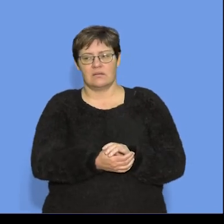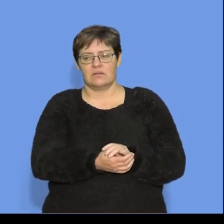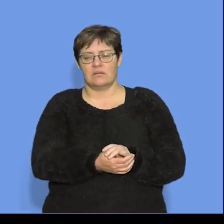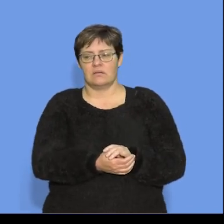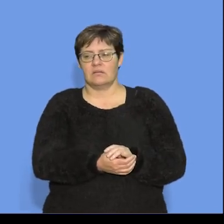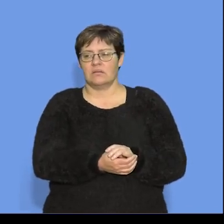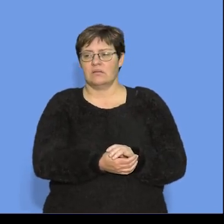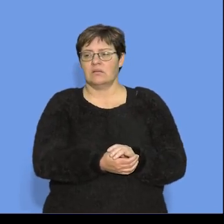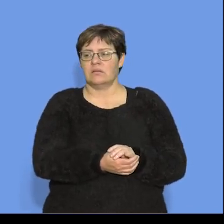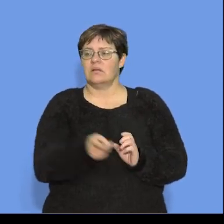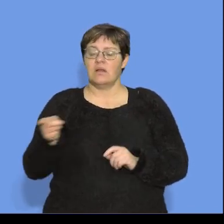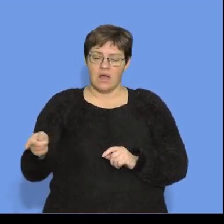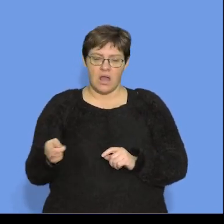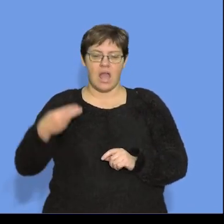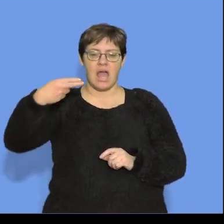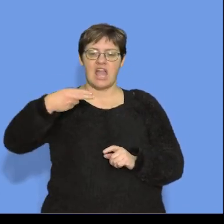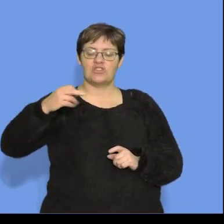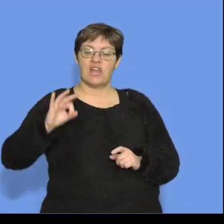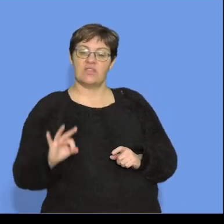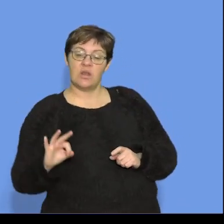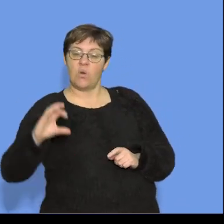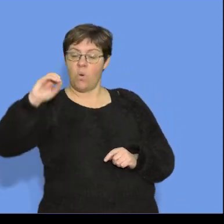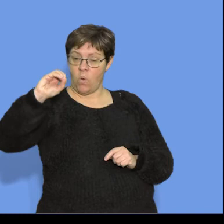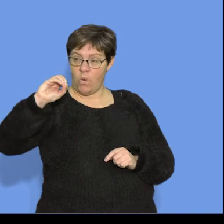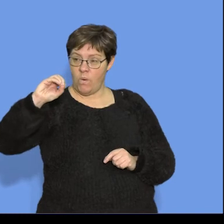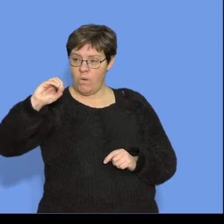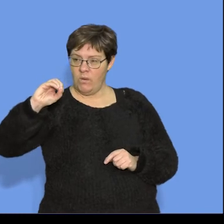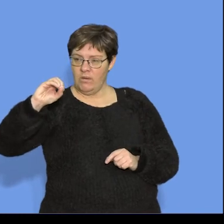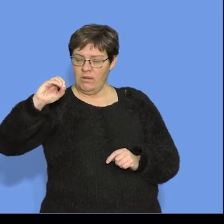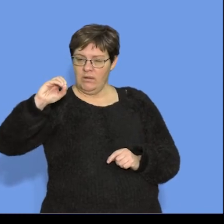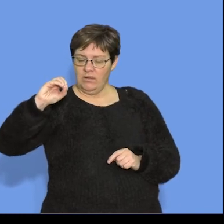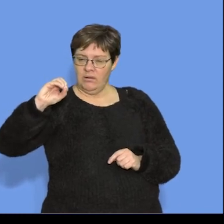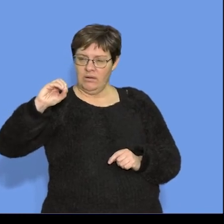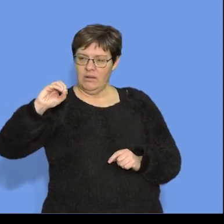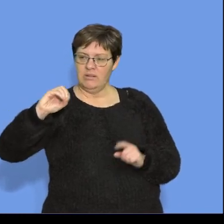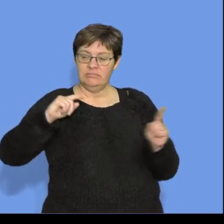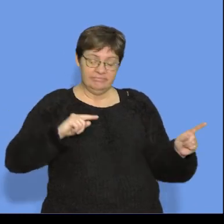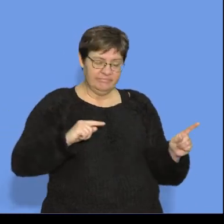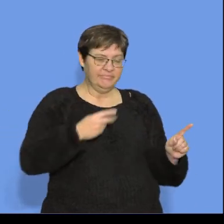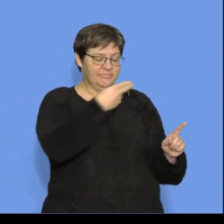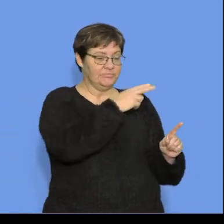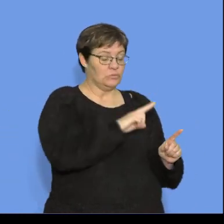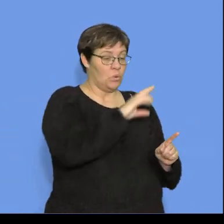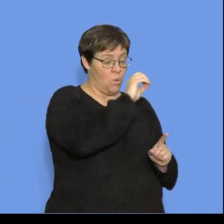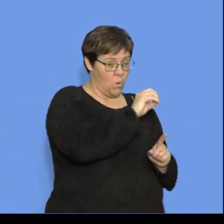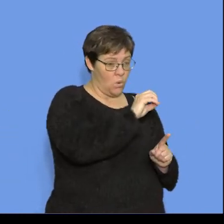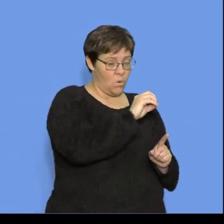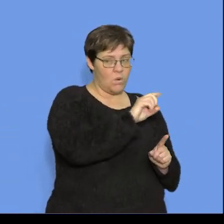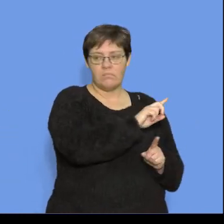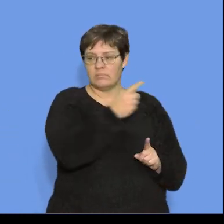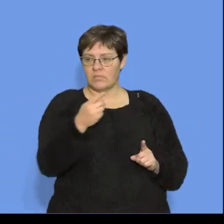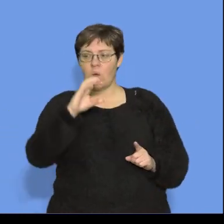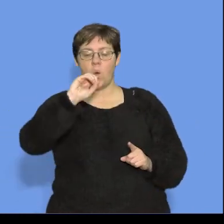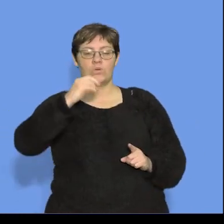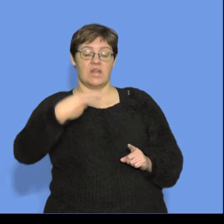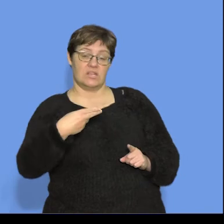one, the second one? It has become a hydronium ion. And this one, which was hydroxide, it has